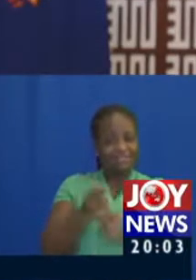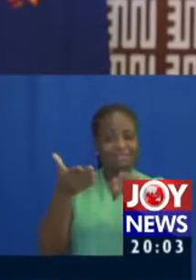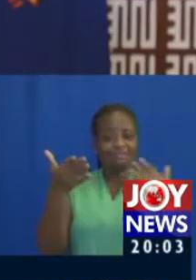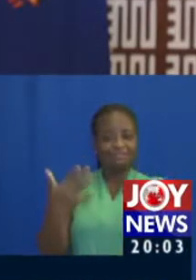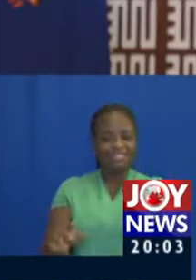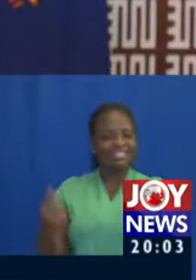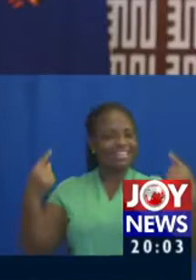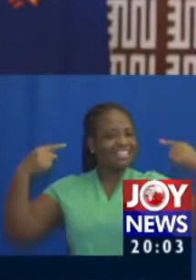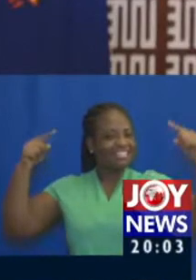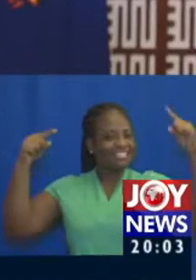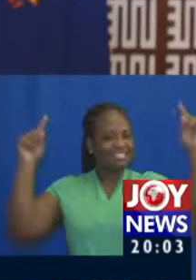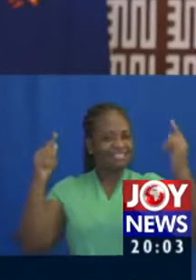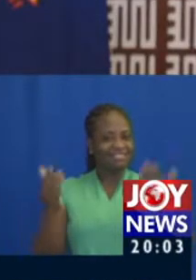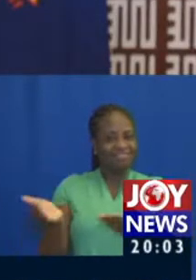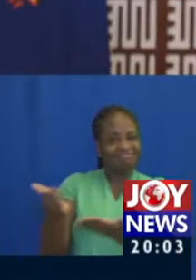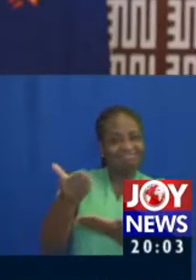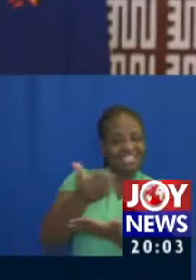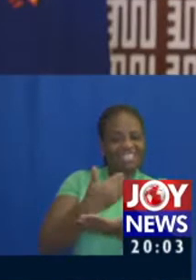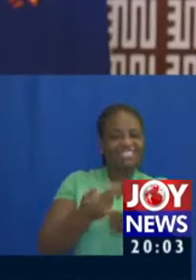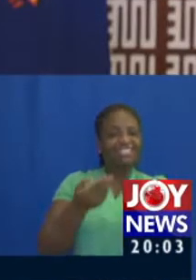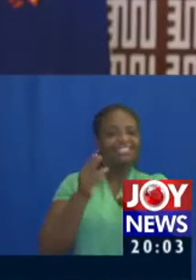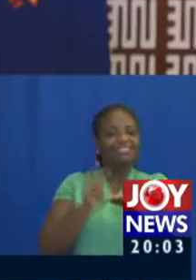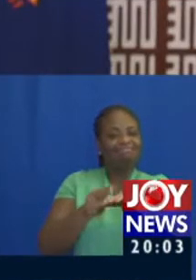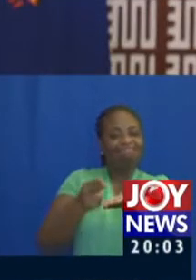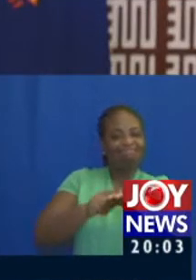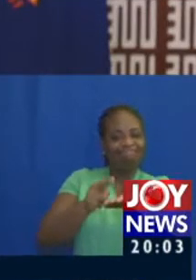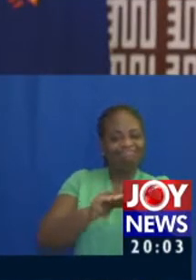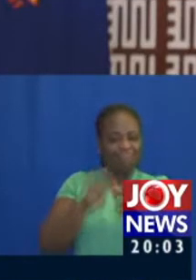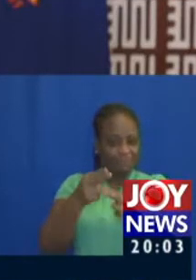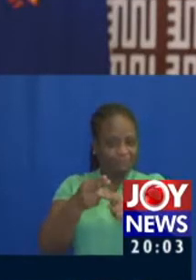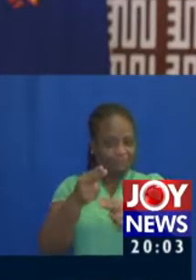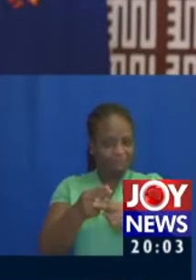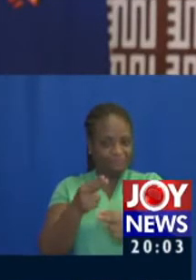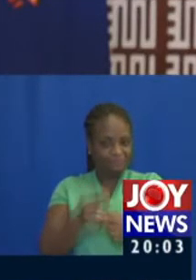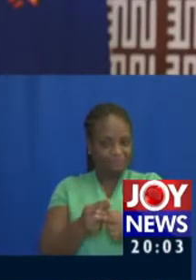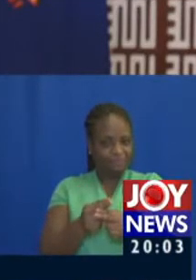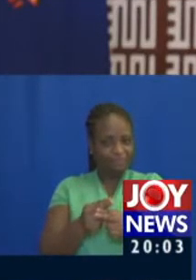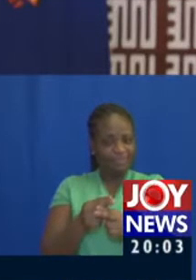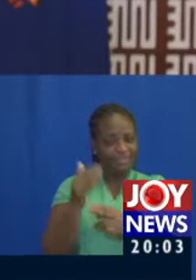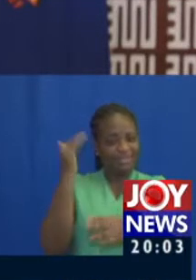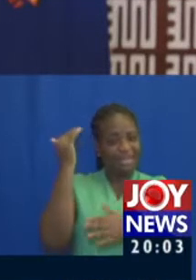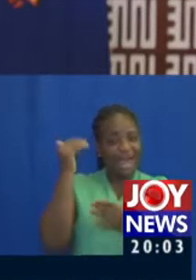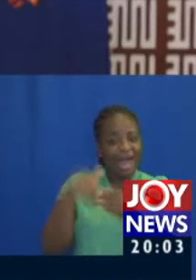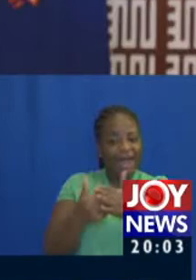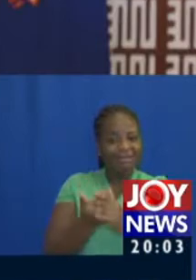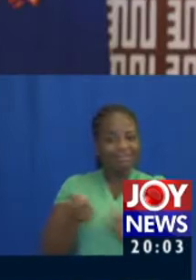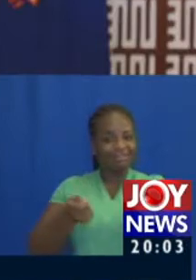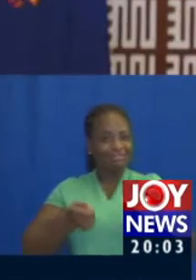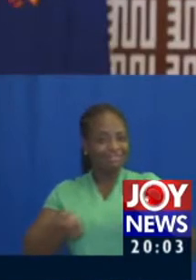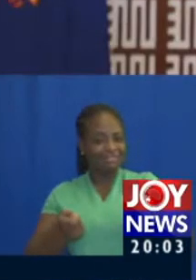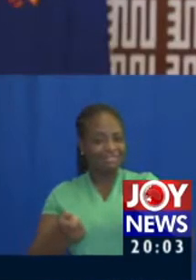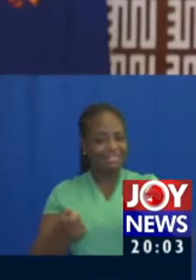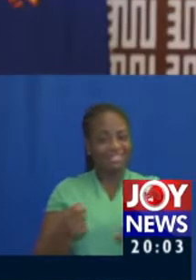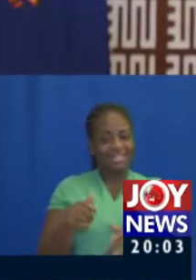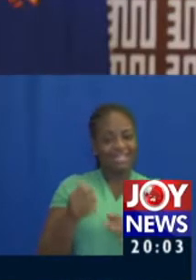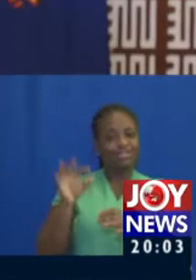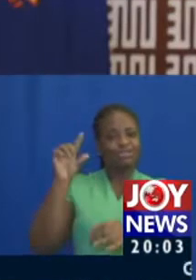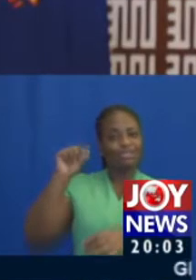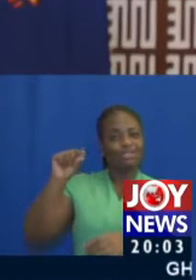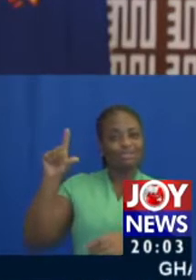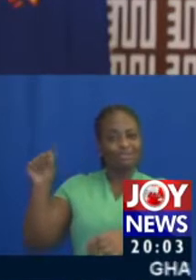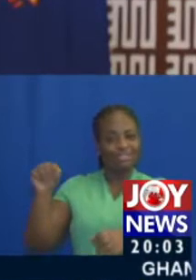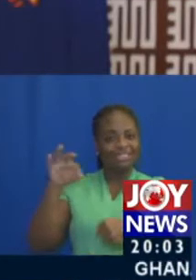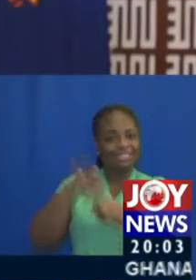the successful compilation of a voter's register ahead of the conduct of the 2020 general